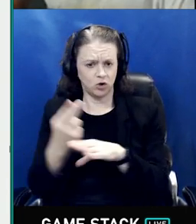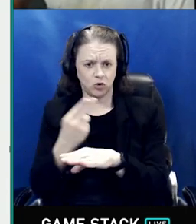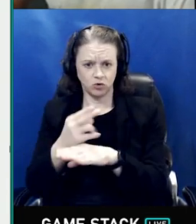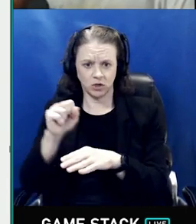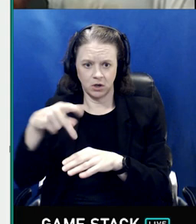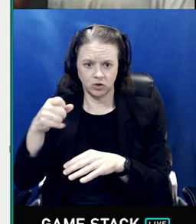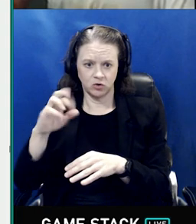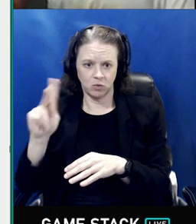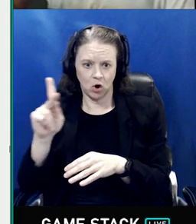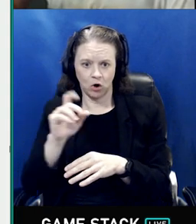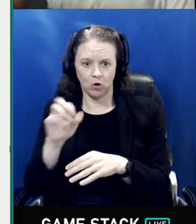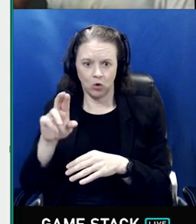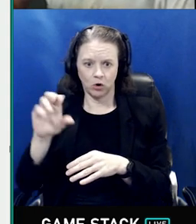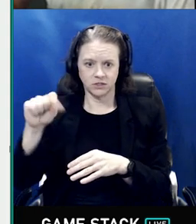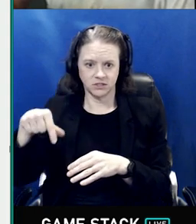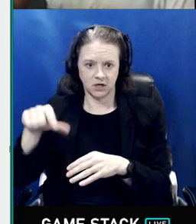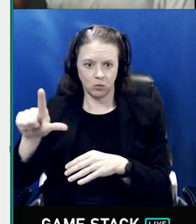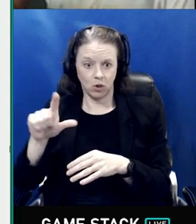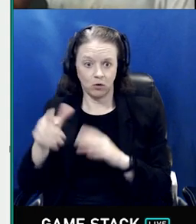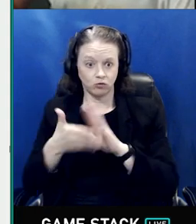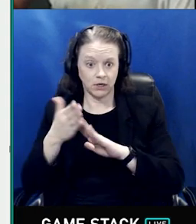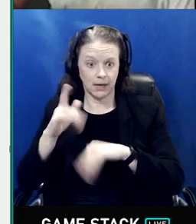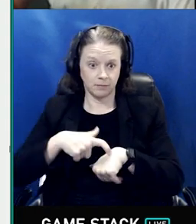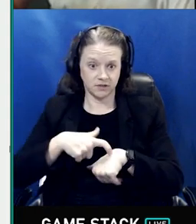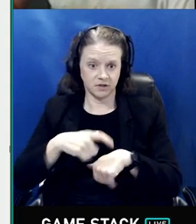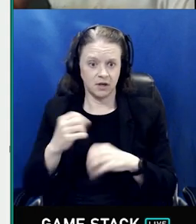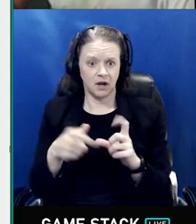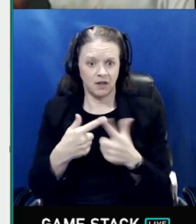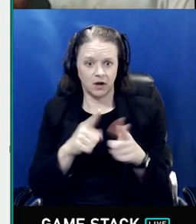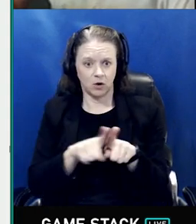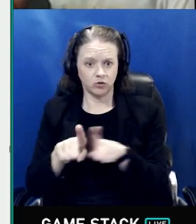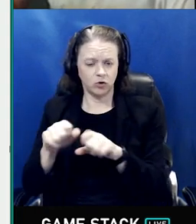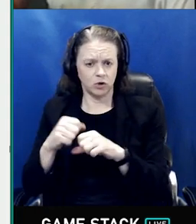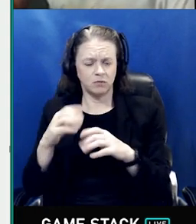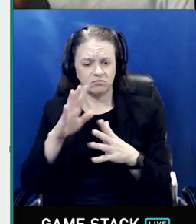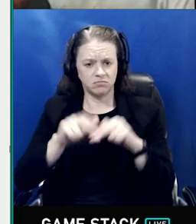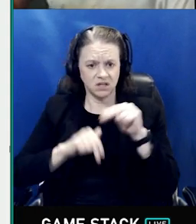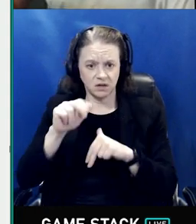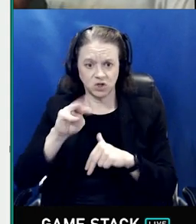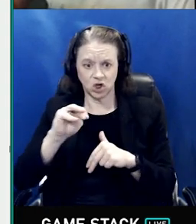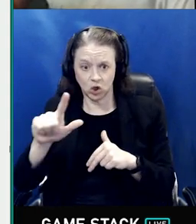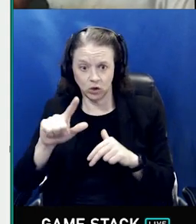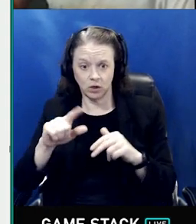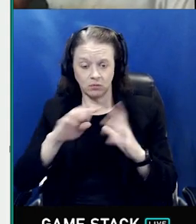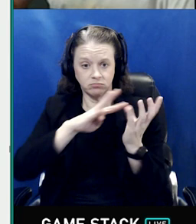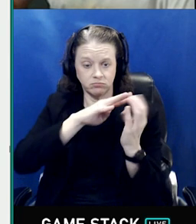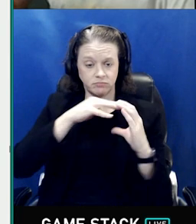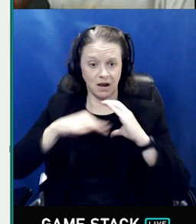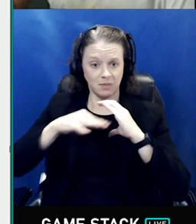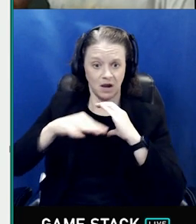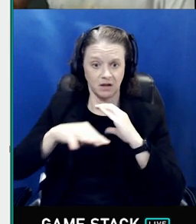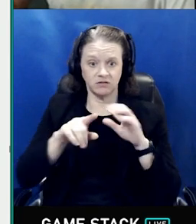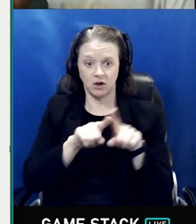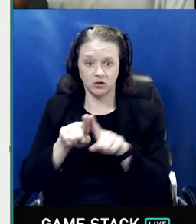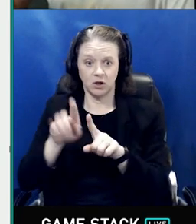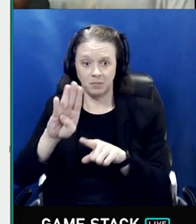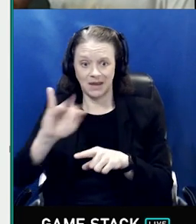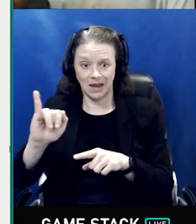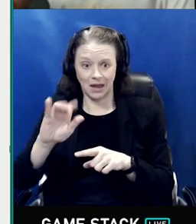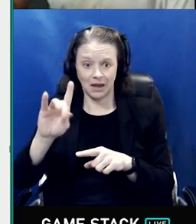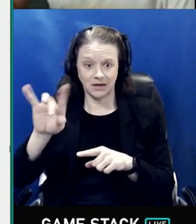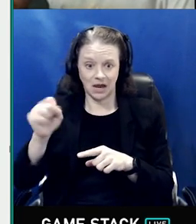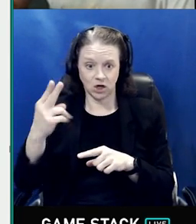this enables you to do all sorts of advanced things, such as build machine learning pipelines, do BI dashboards, or run big